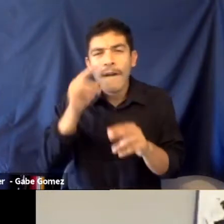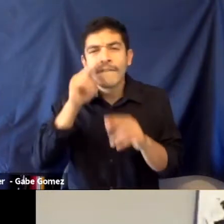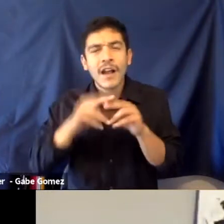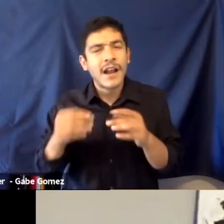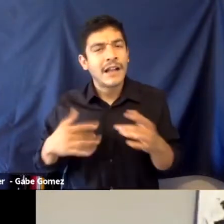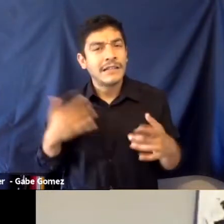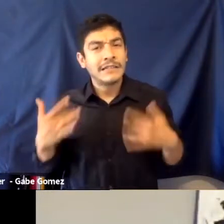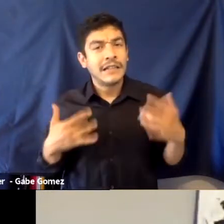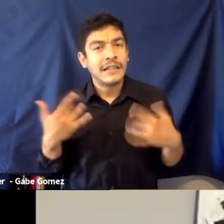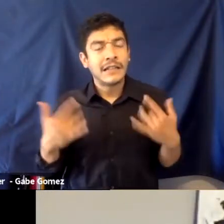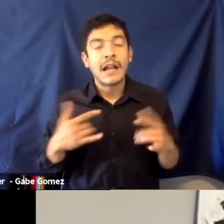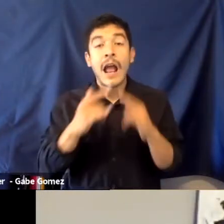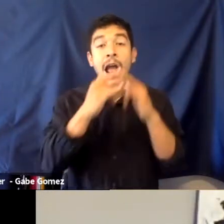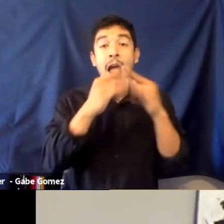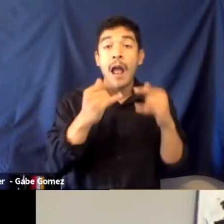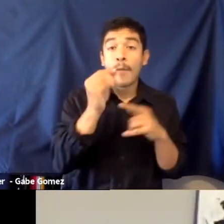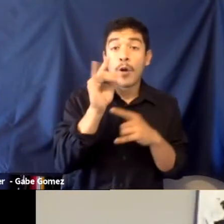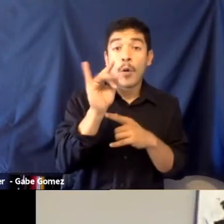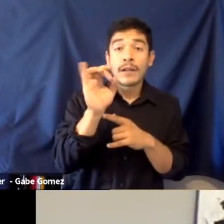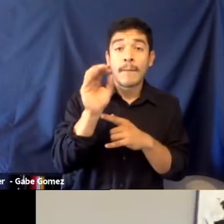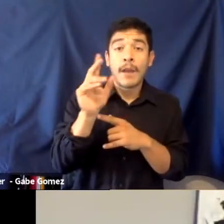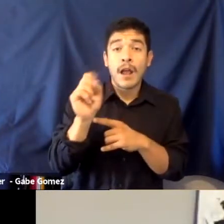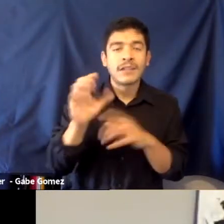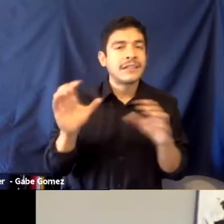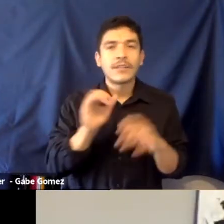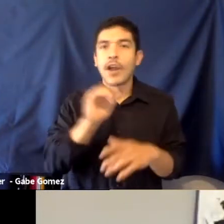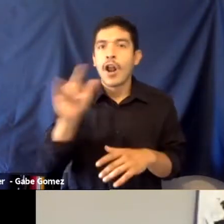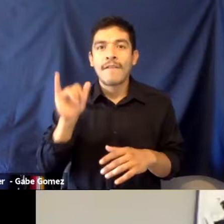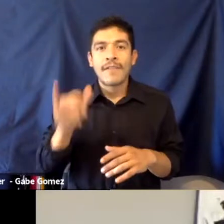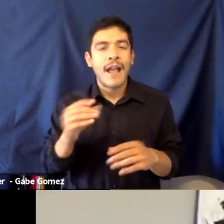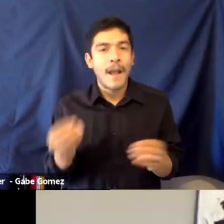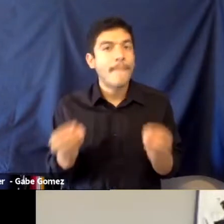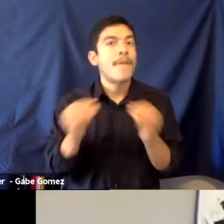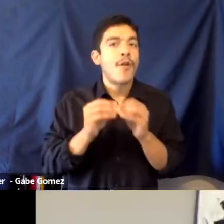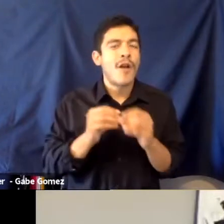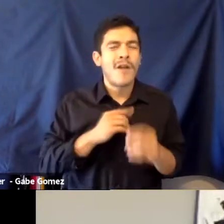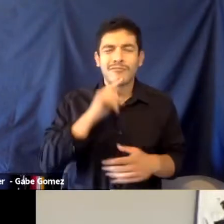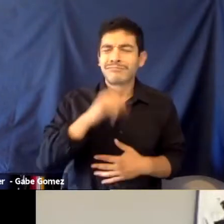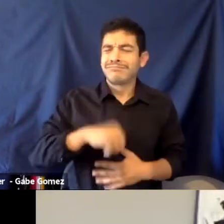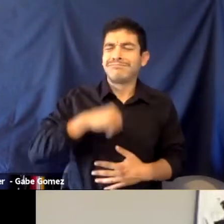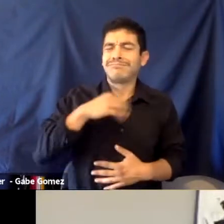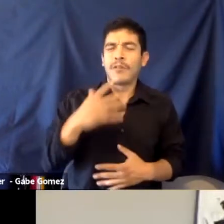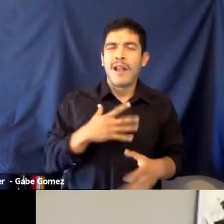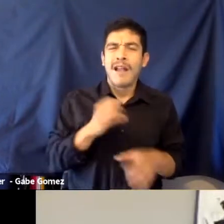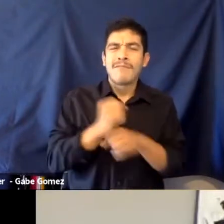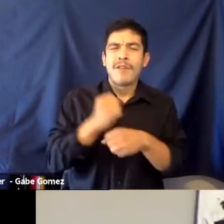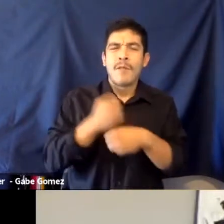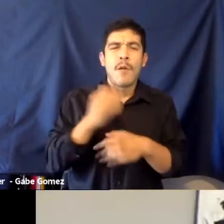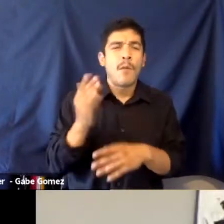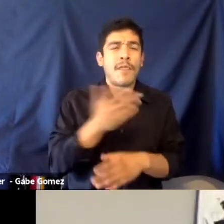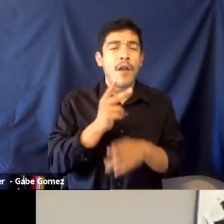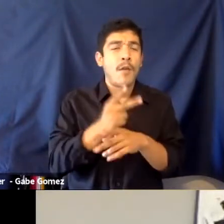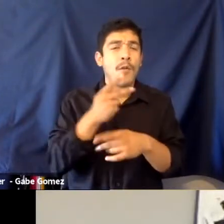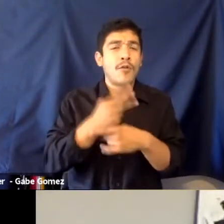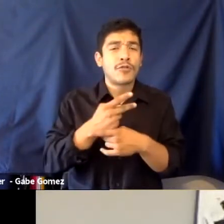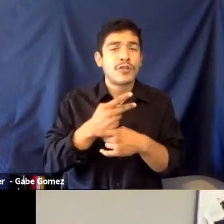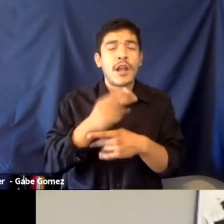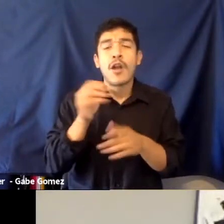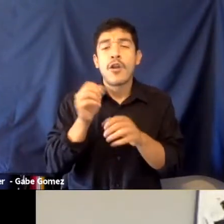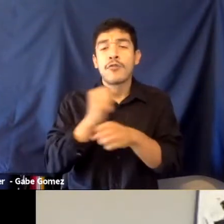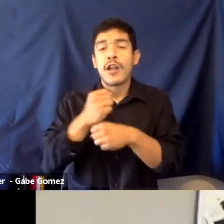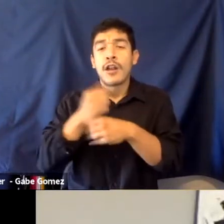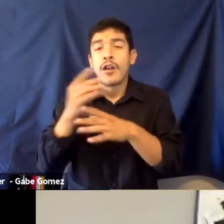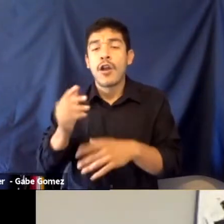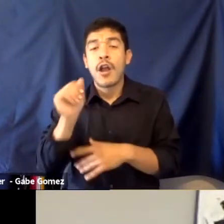does all of that and more. I'm so proud of what we've created with our producing partner, Amy Poehler Smart Girls. Together,